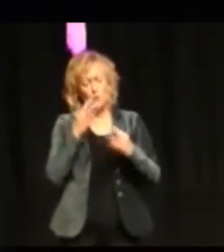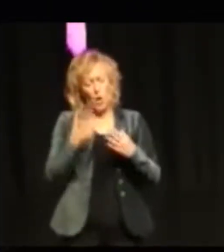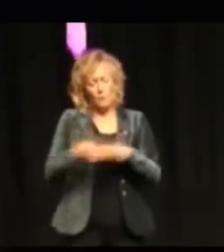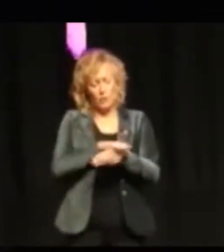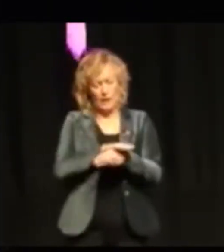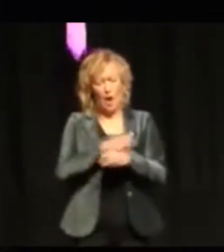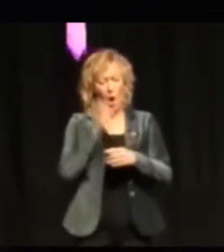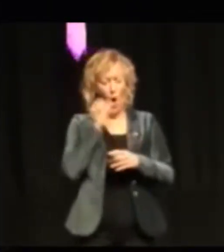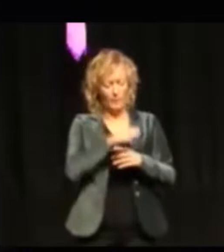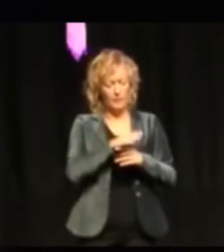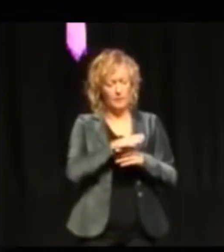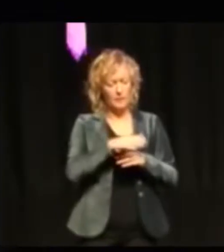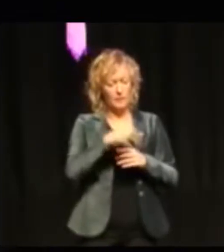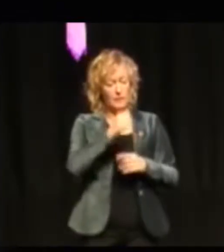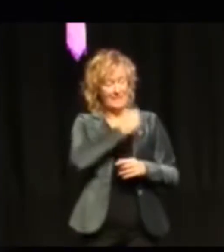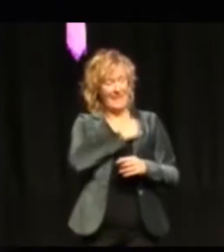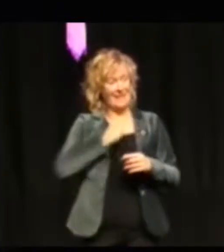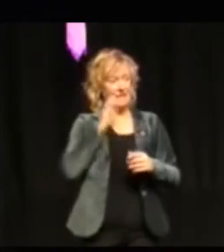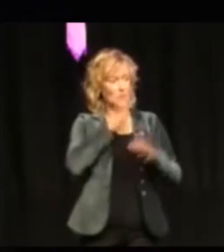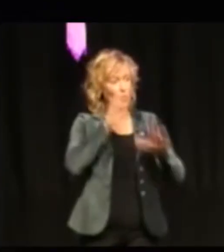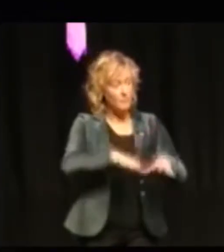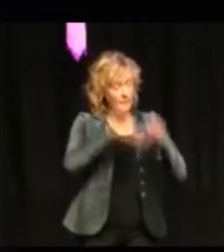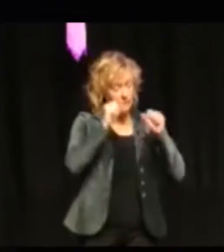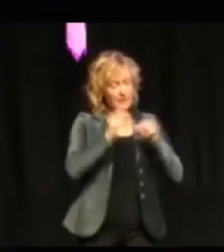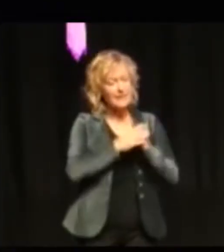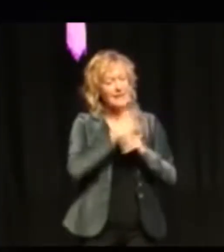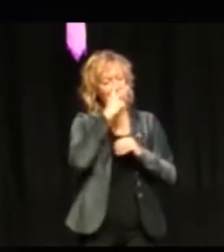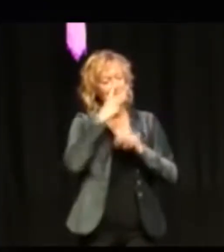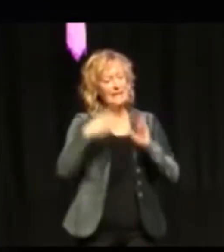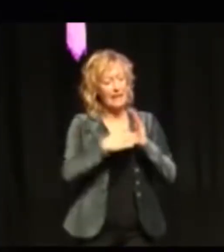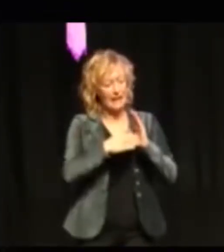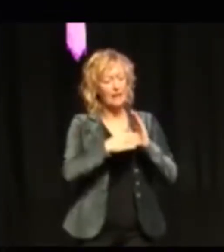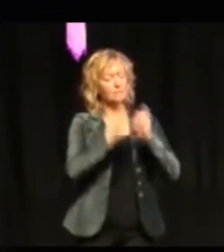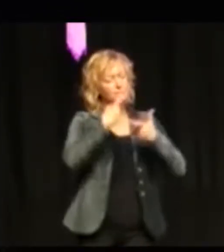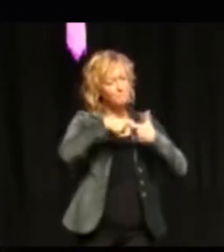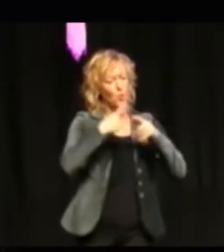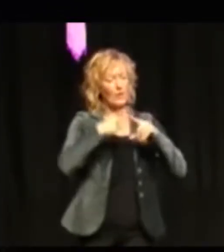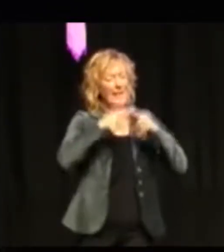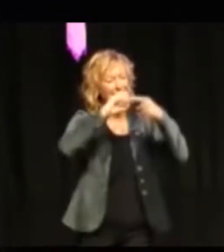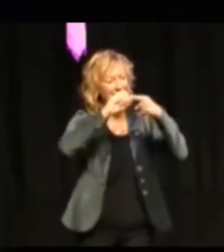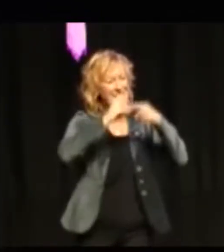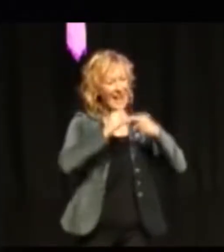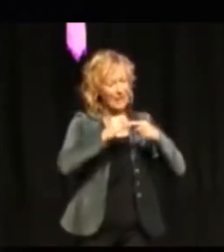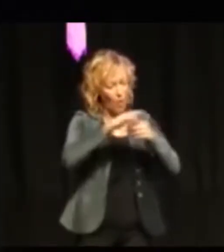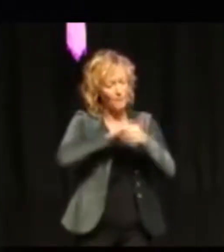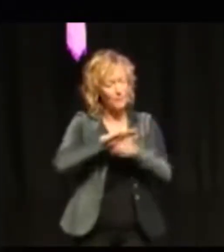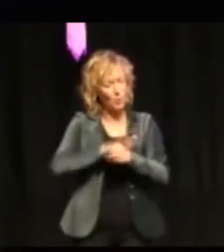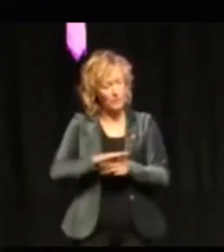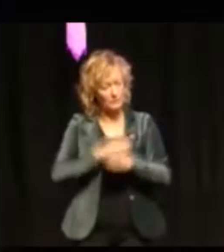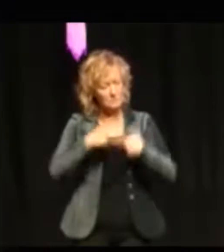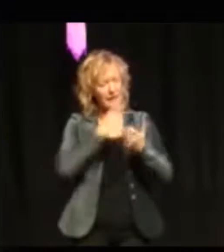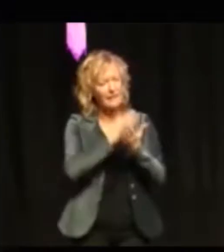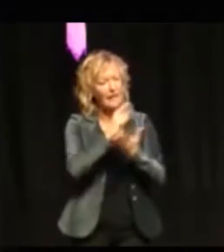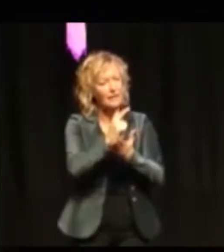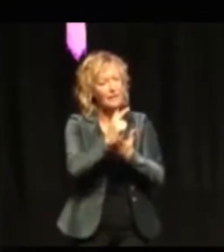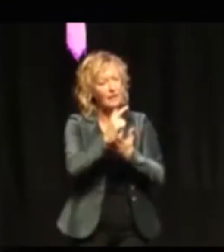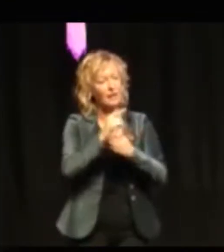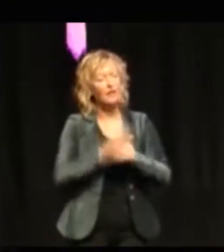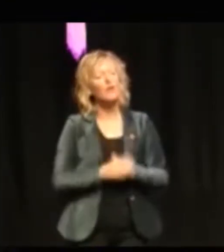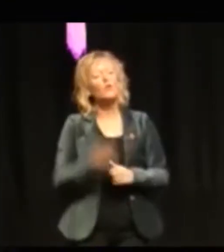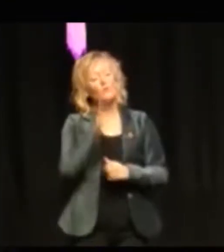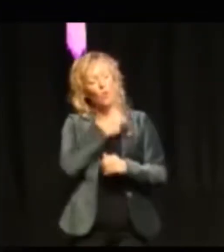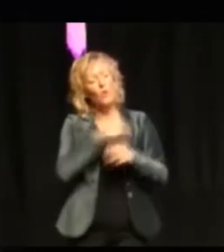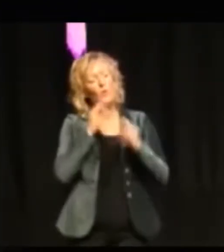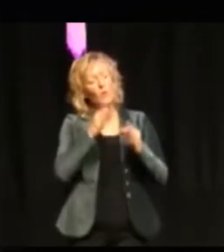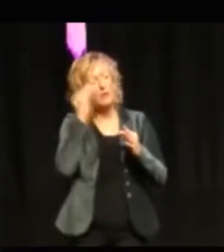a duty on governments to make sure, when it comes to these core rights, that systems are in place that everyone can enjoy